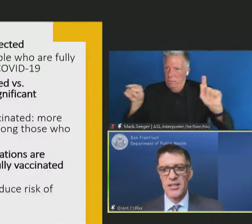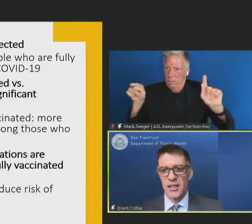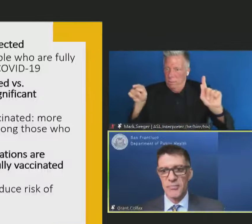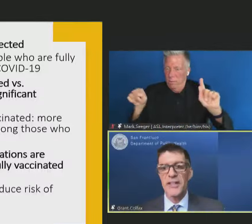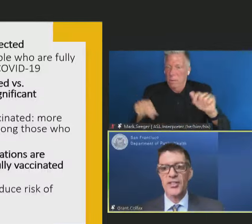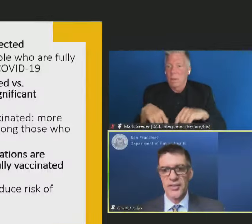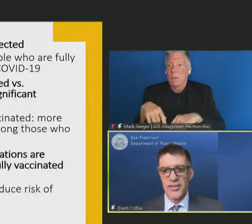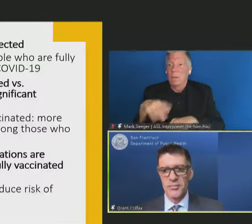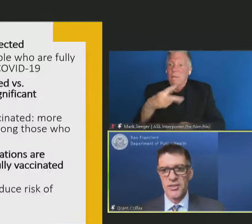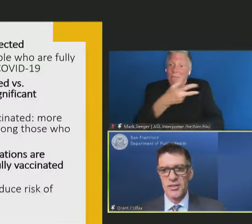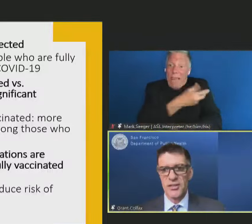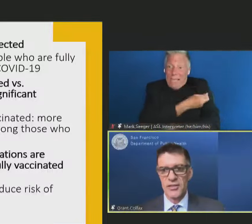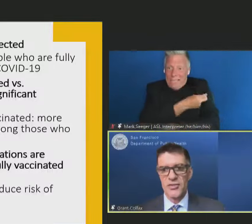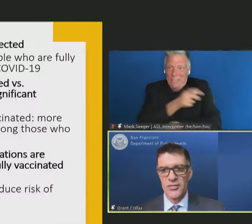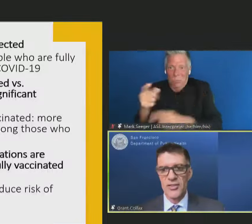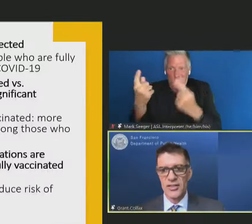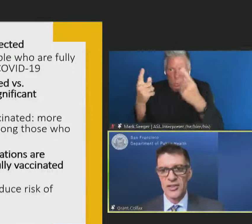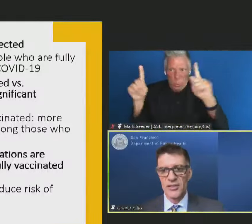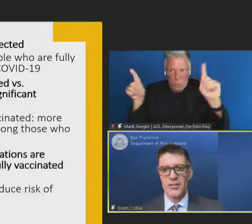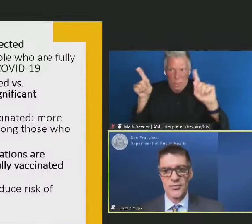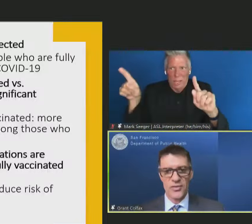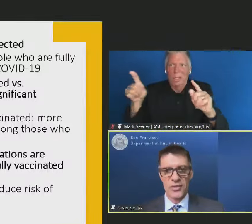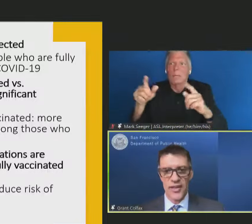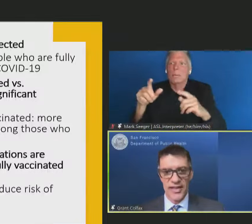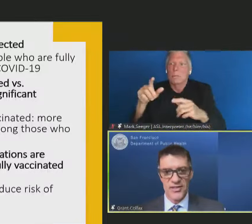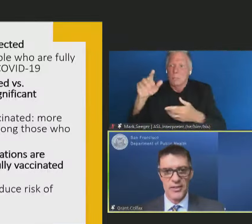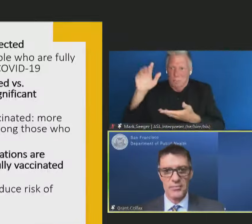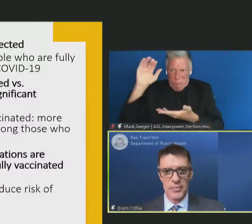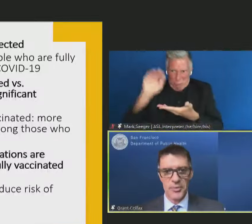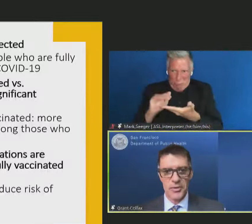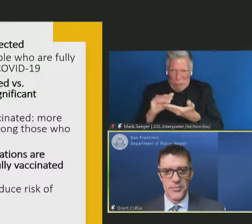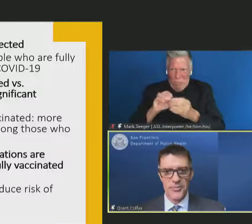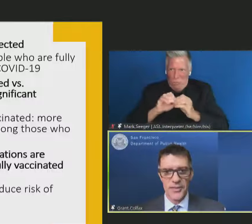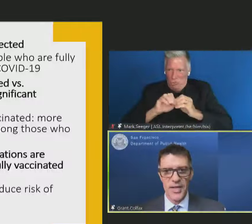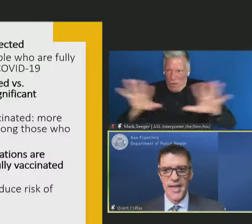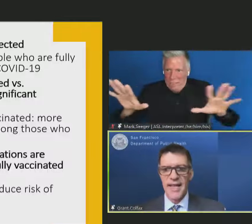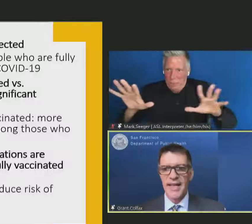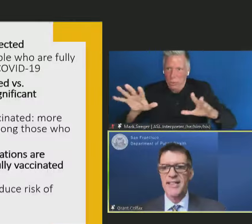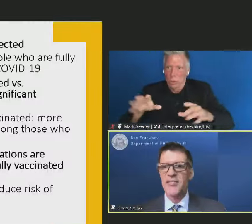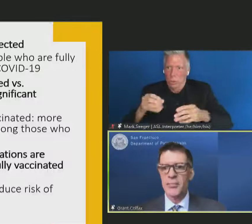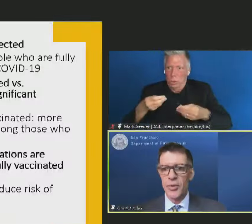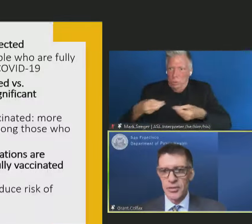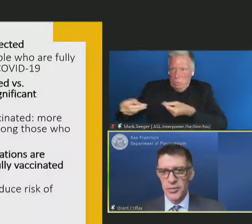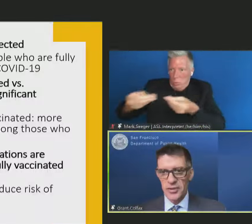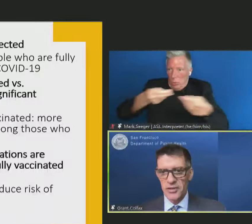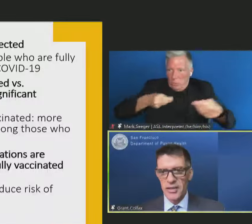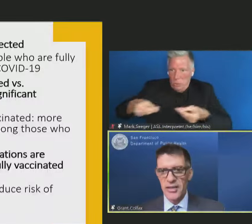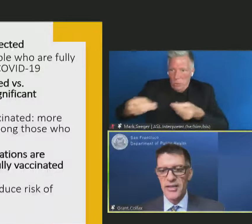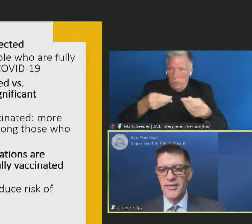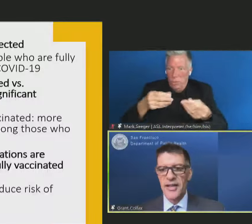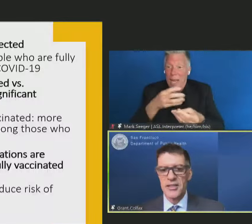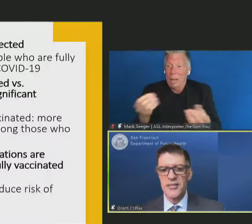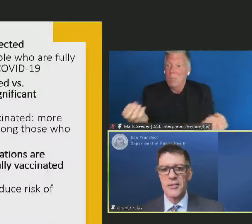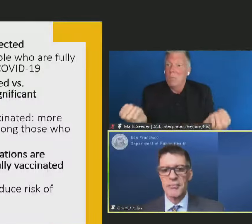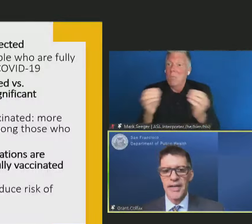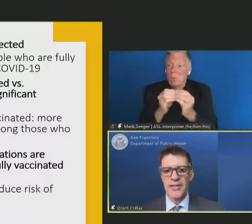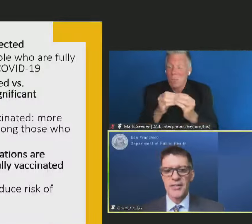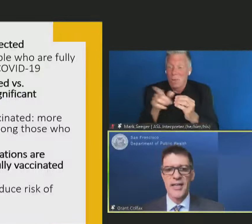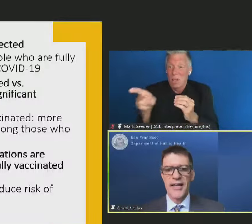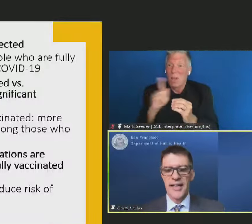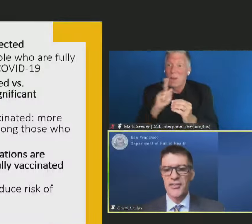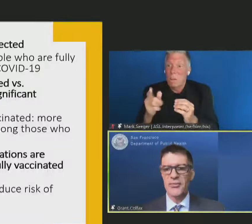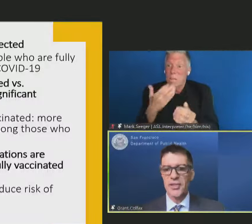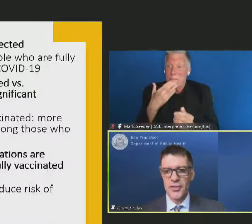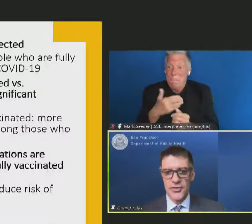preventing much transmission of COVID-19 to fully vaccinated people. And even more importantly, they are even